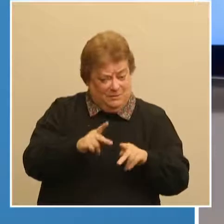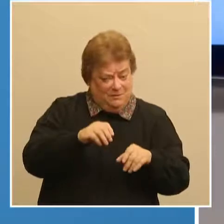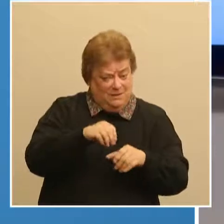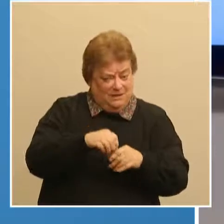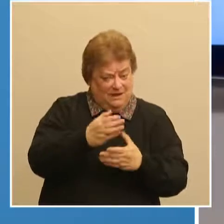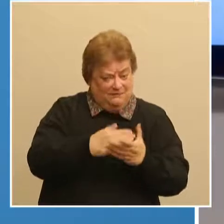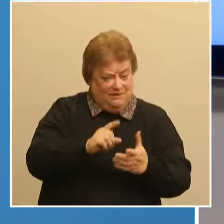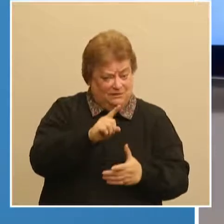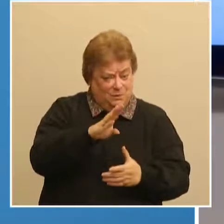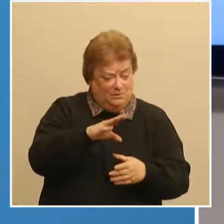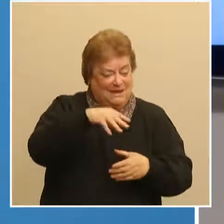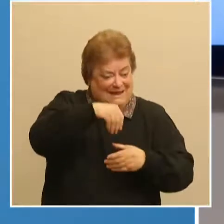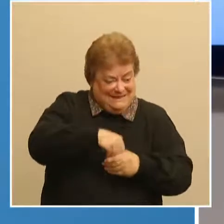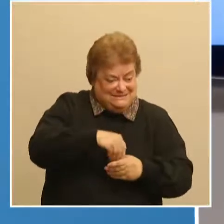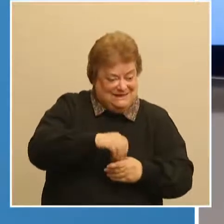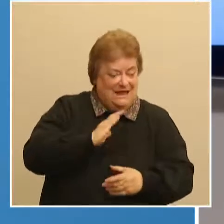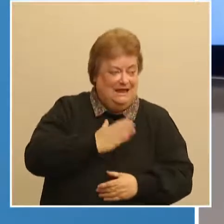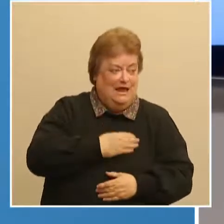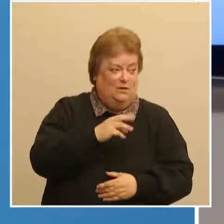county?